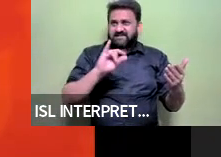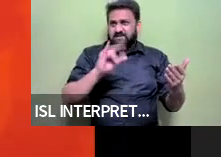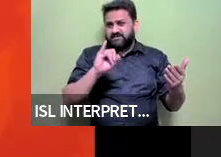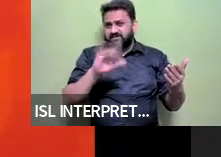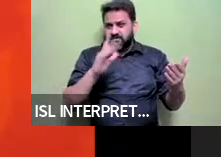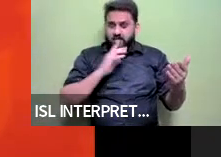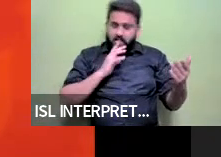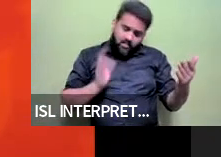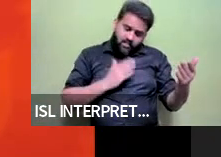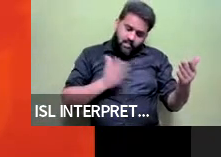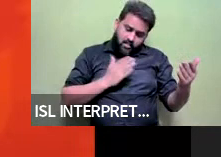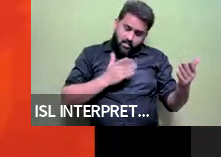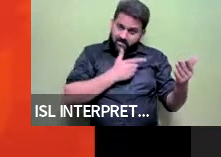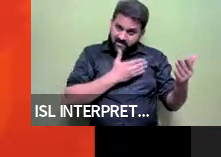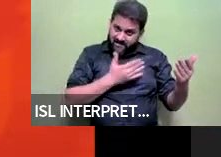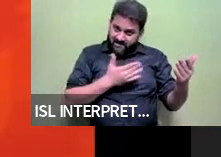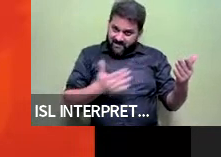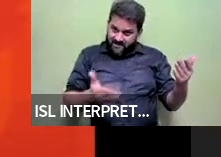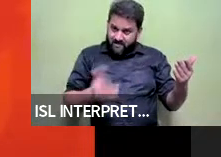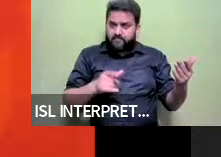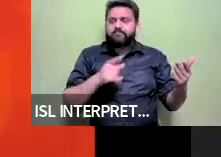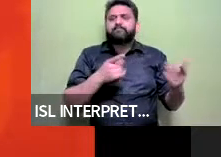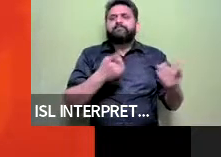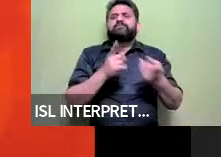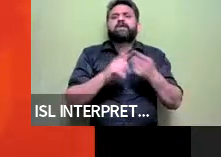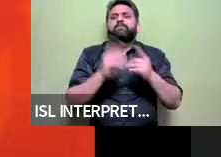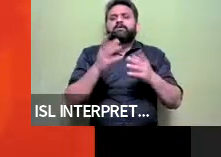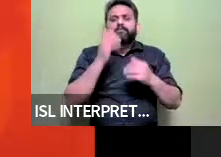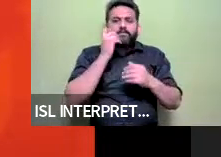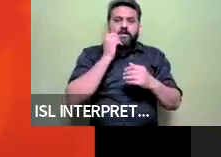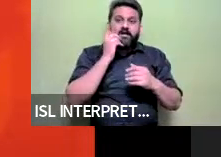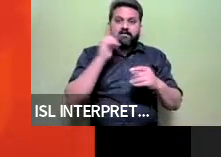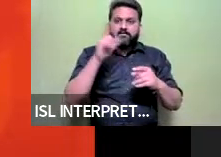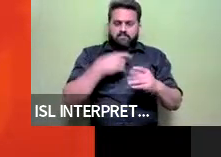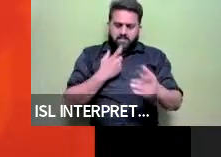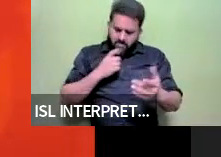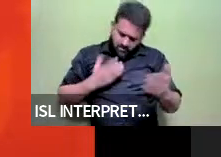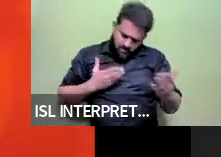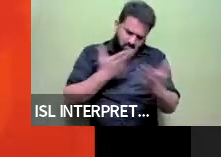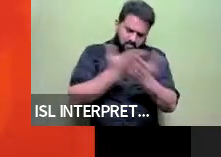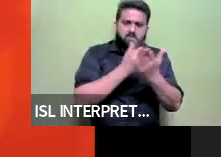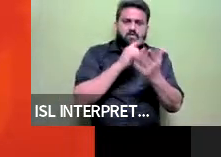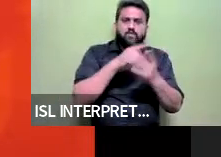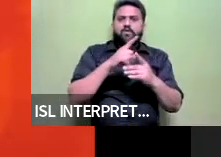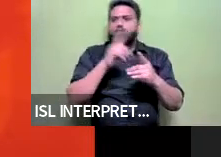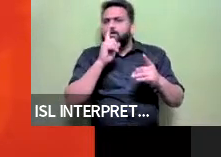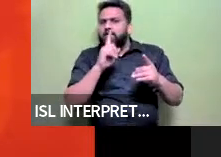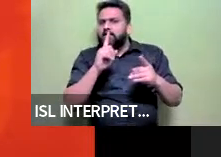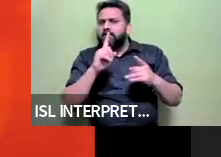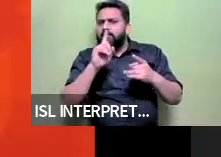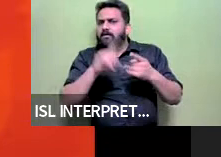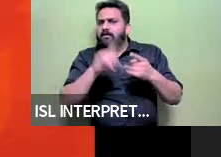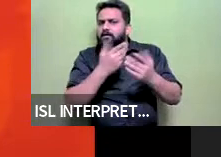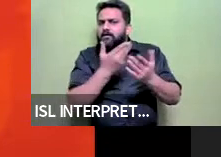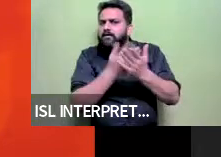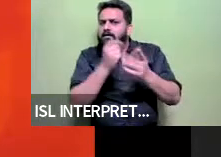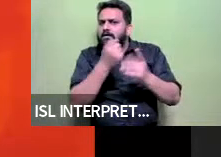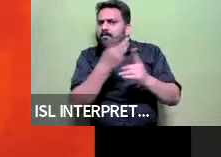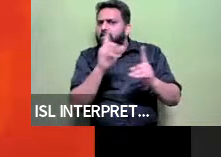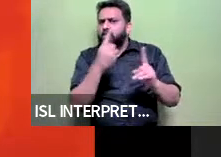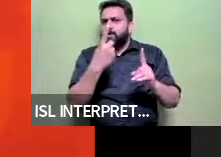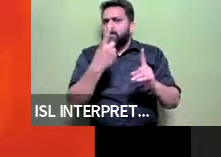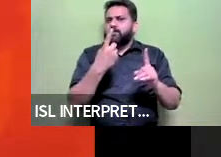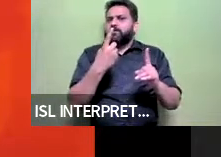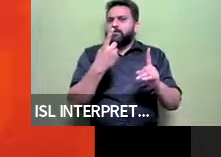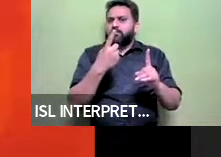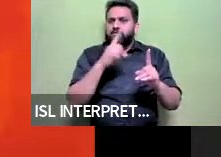pages. What happens that they say that look at the claimant exhibit number 1, and they say